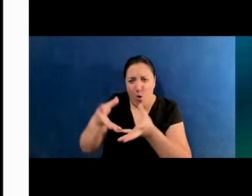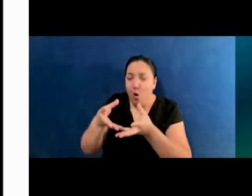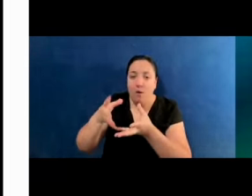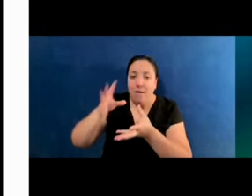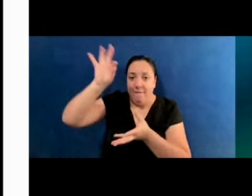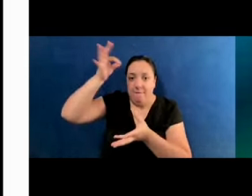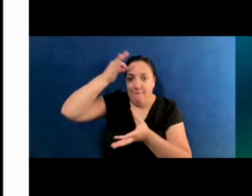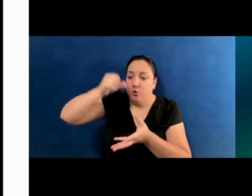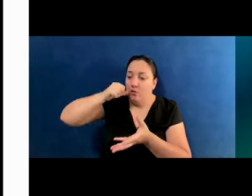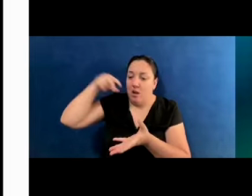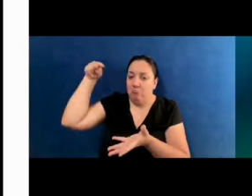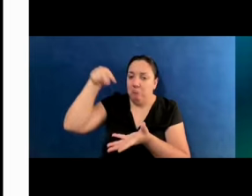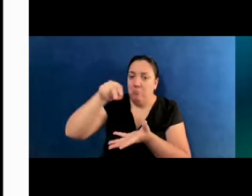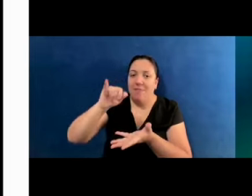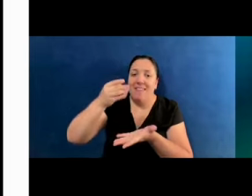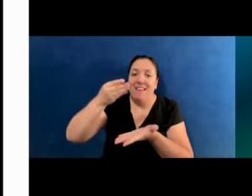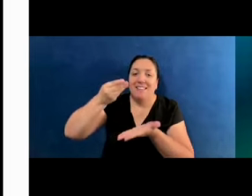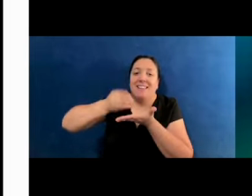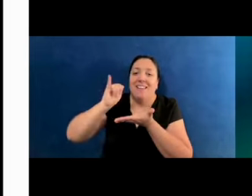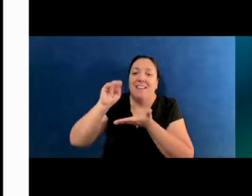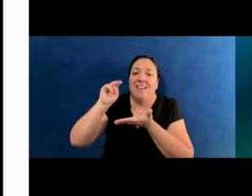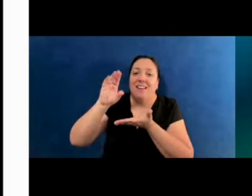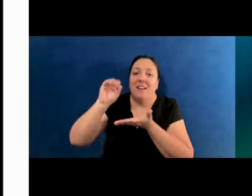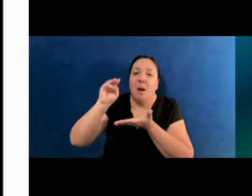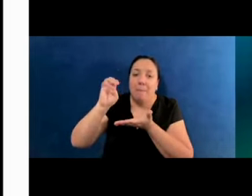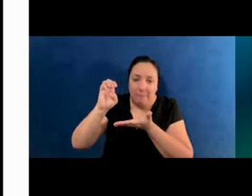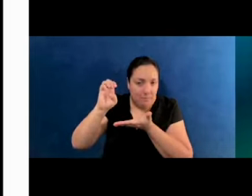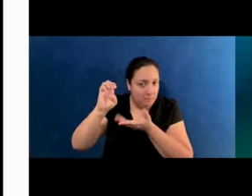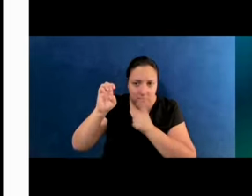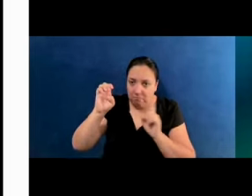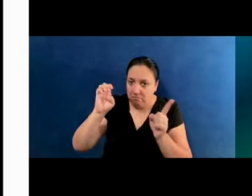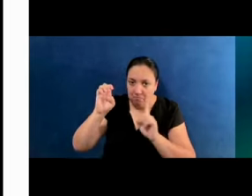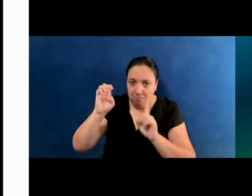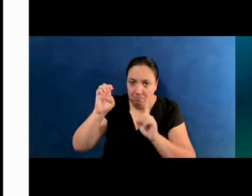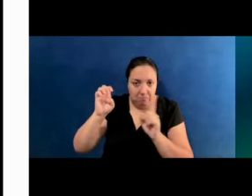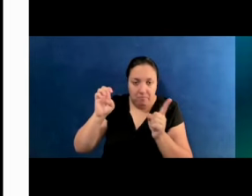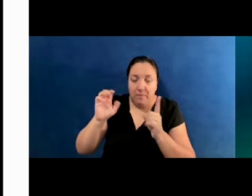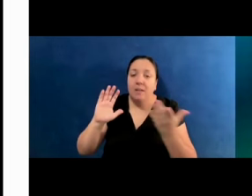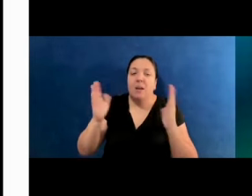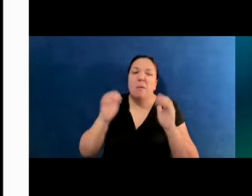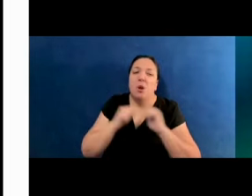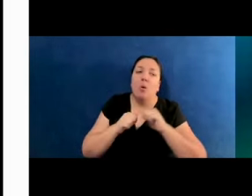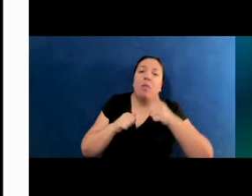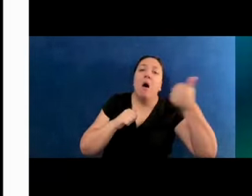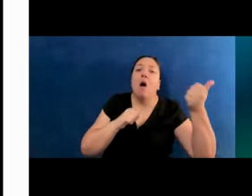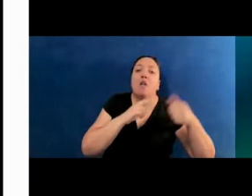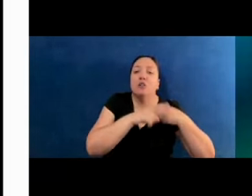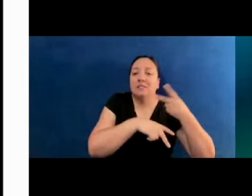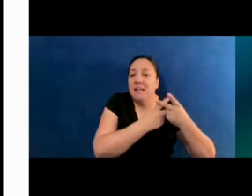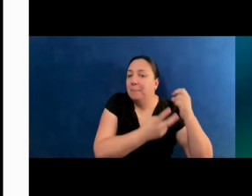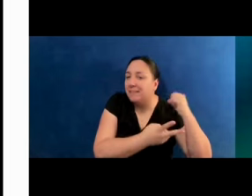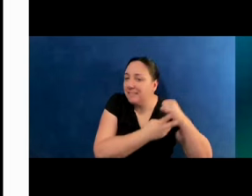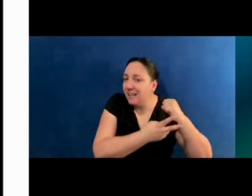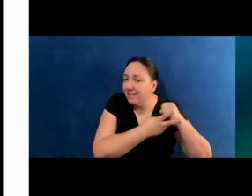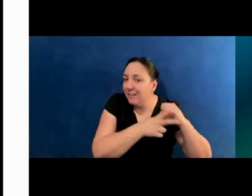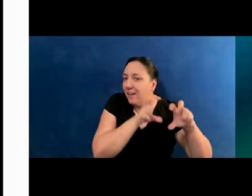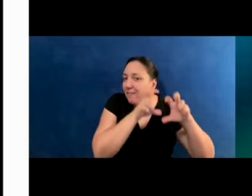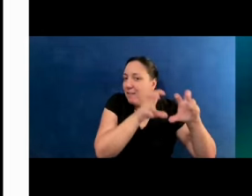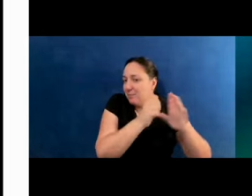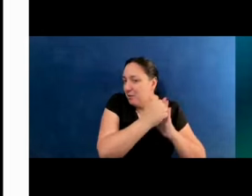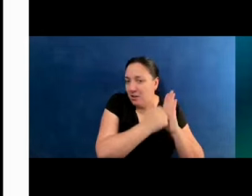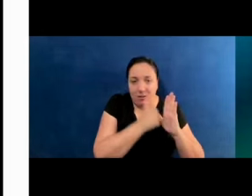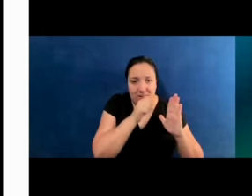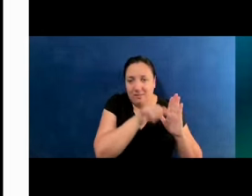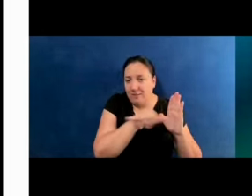federally funded means-tested benefit programs, unlike some of other types of savings and investment accounts.